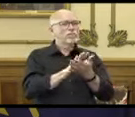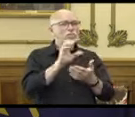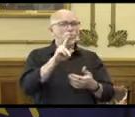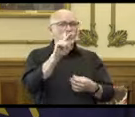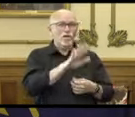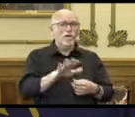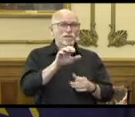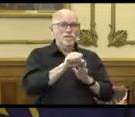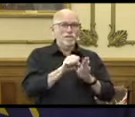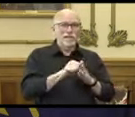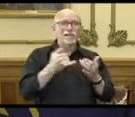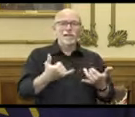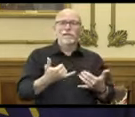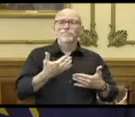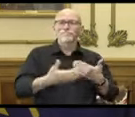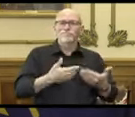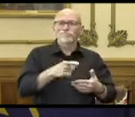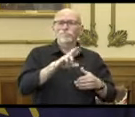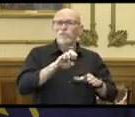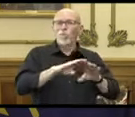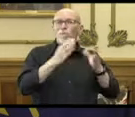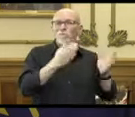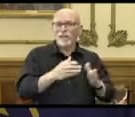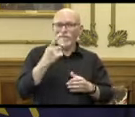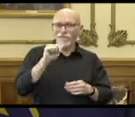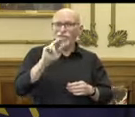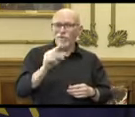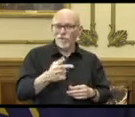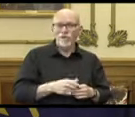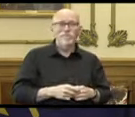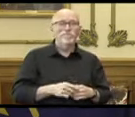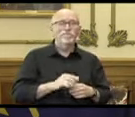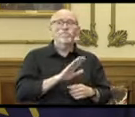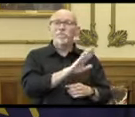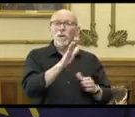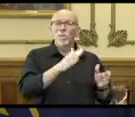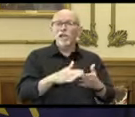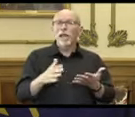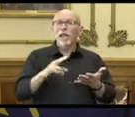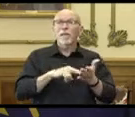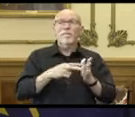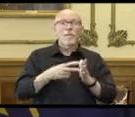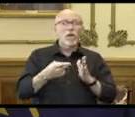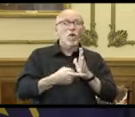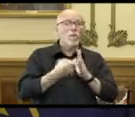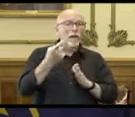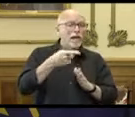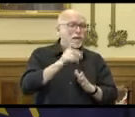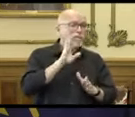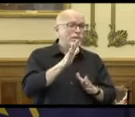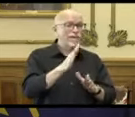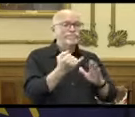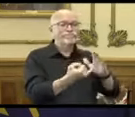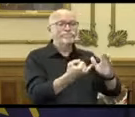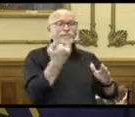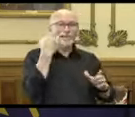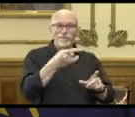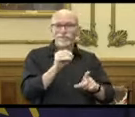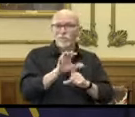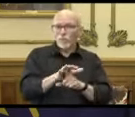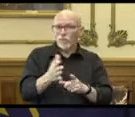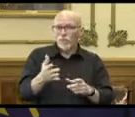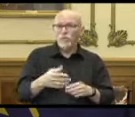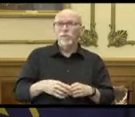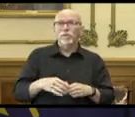around the state are rolling out their reopening plans for August, and those plans include automatic quarantine times for students who are exposed to